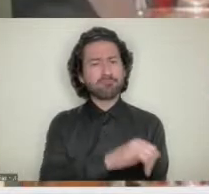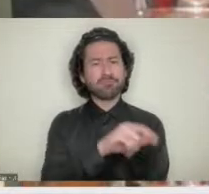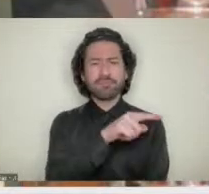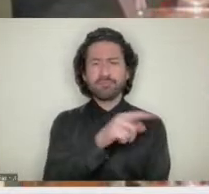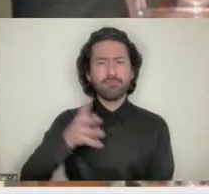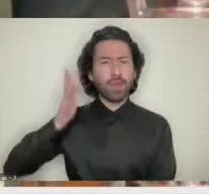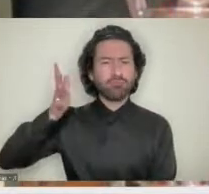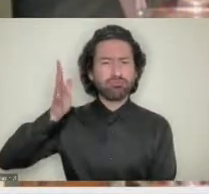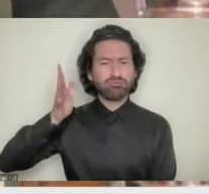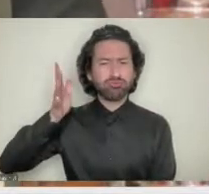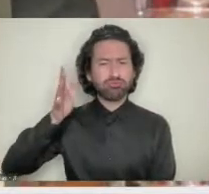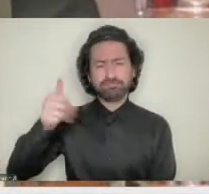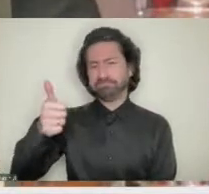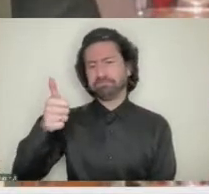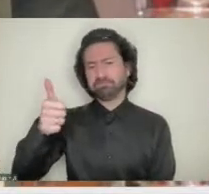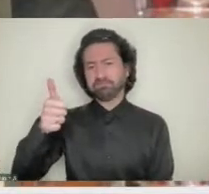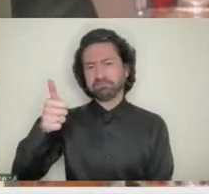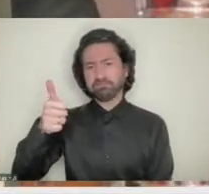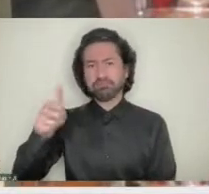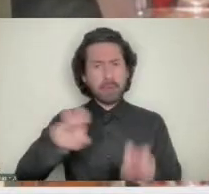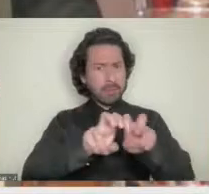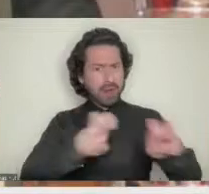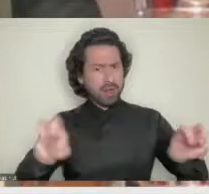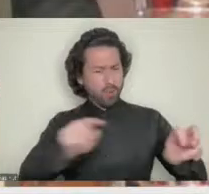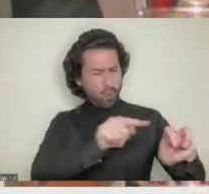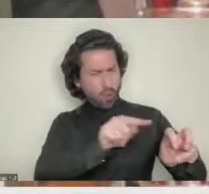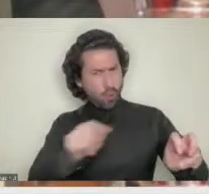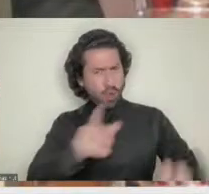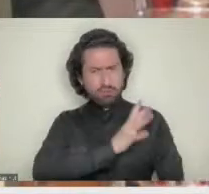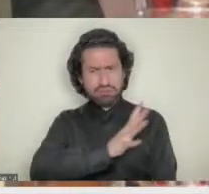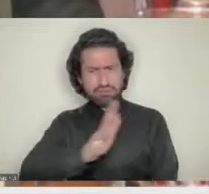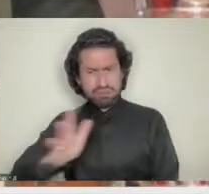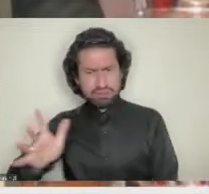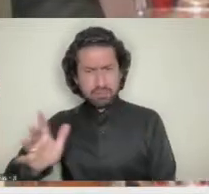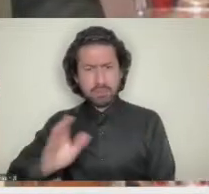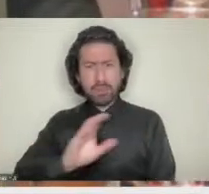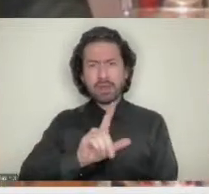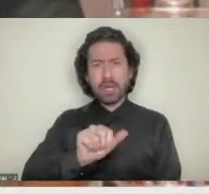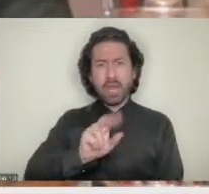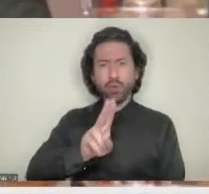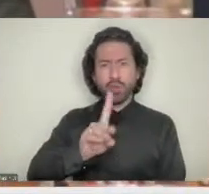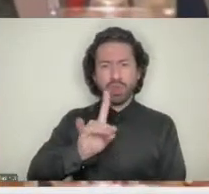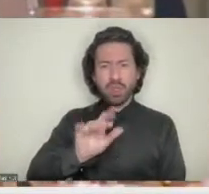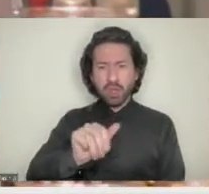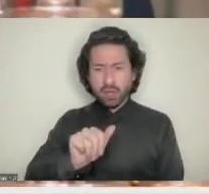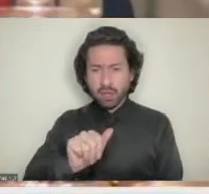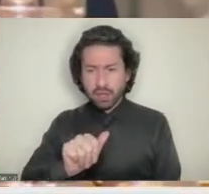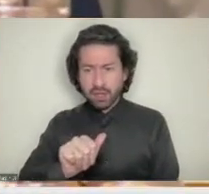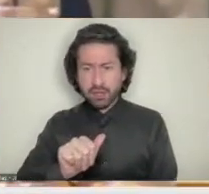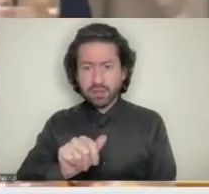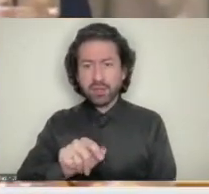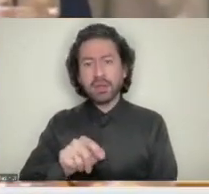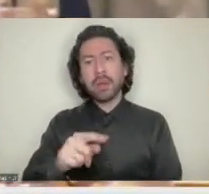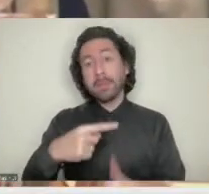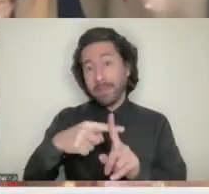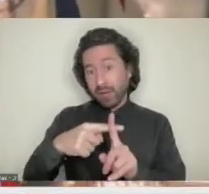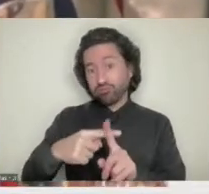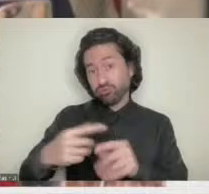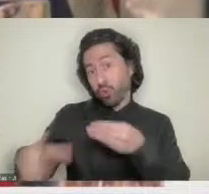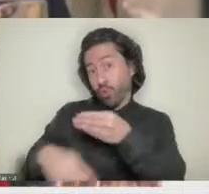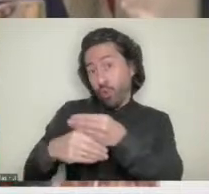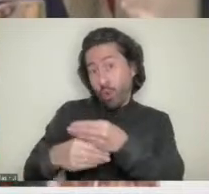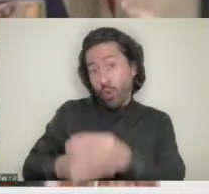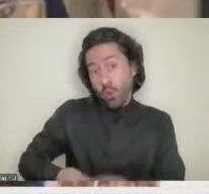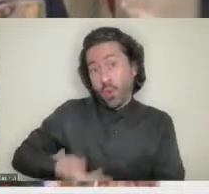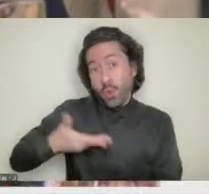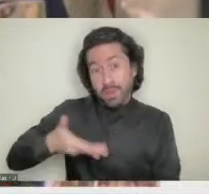Excellent presentation of the panel, Claudia, Robles, and all the comments.